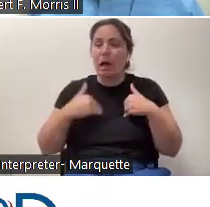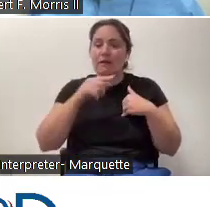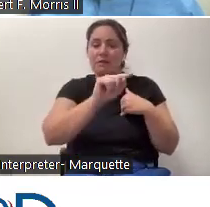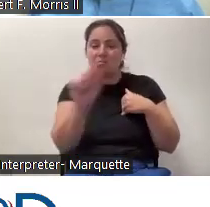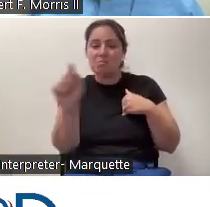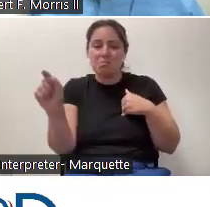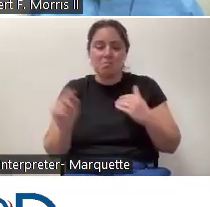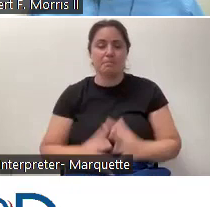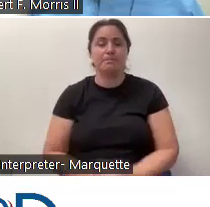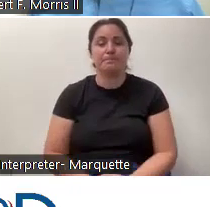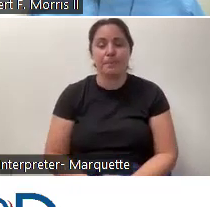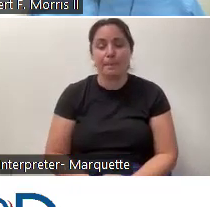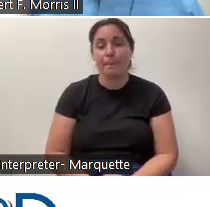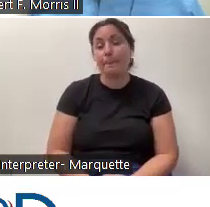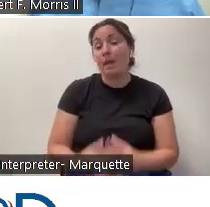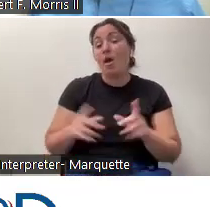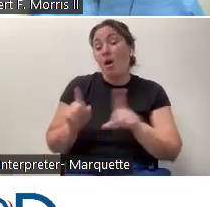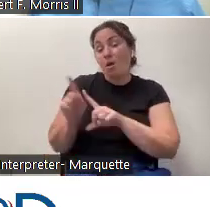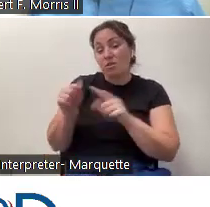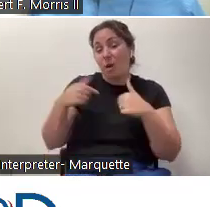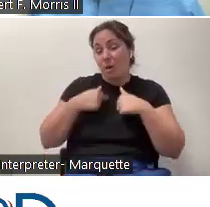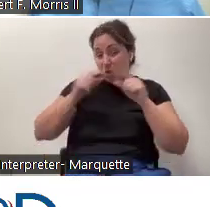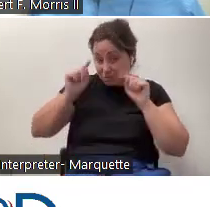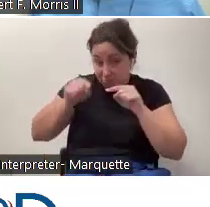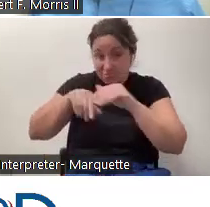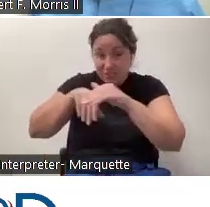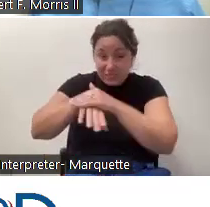Also even go into the schools and present